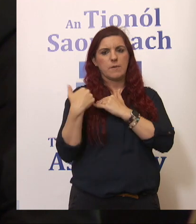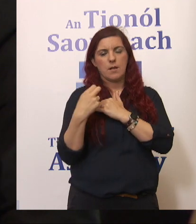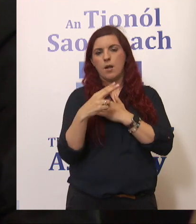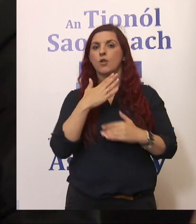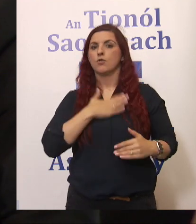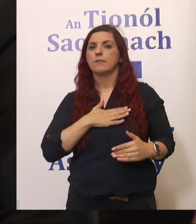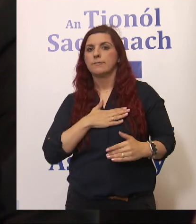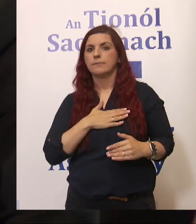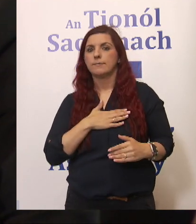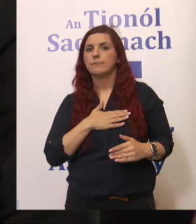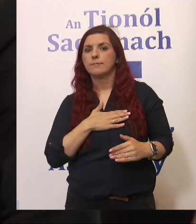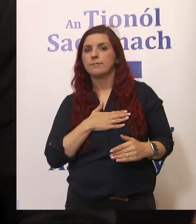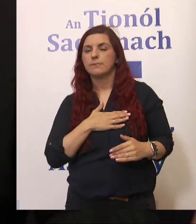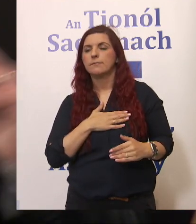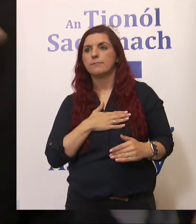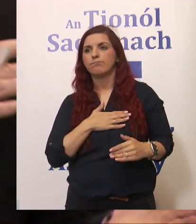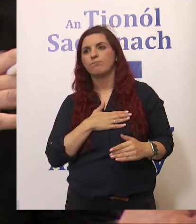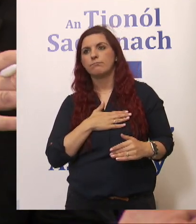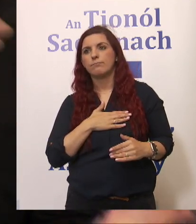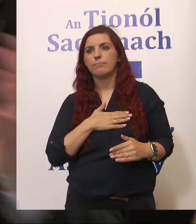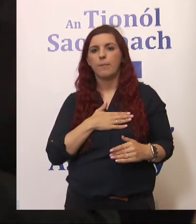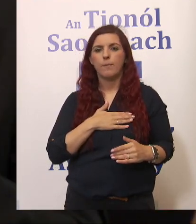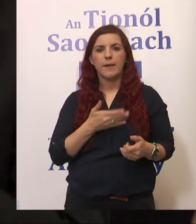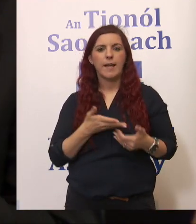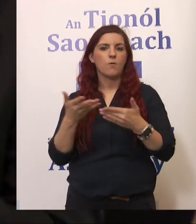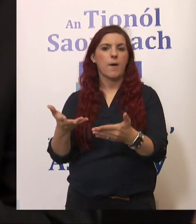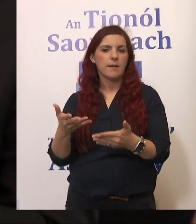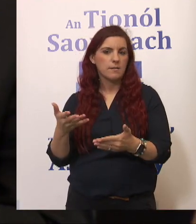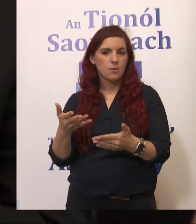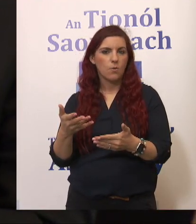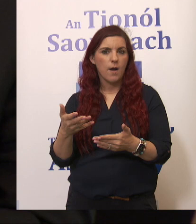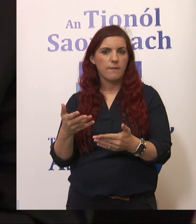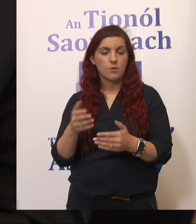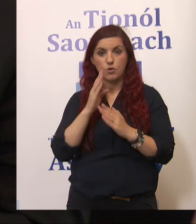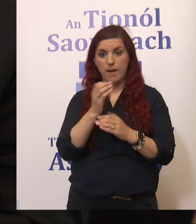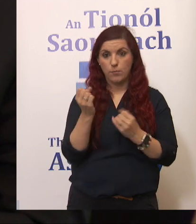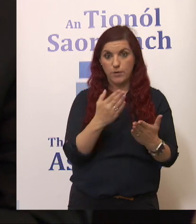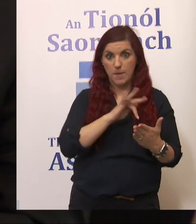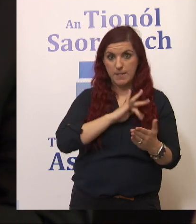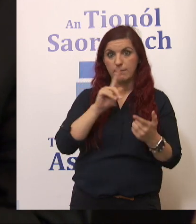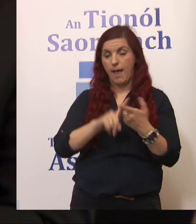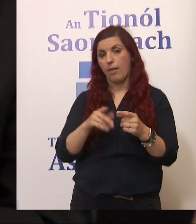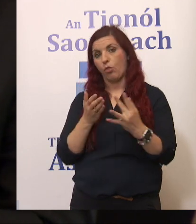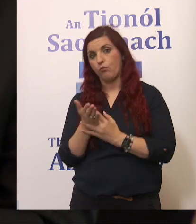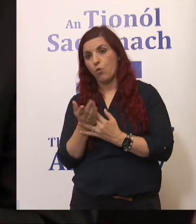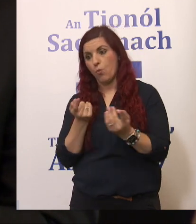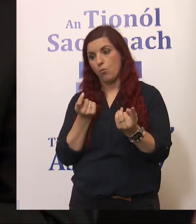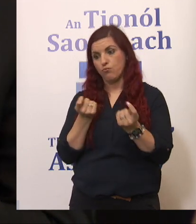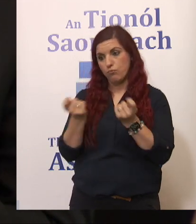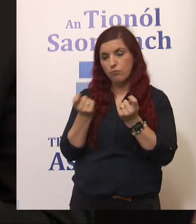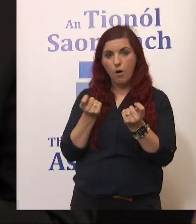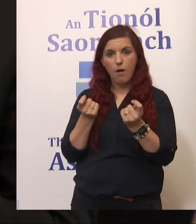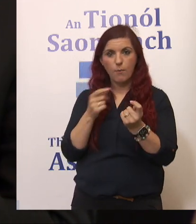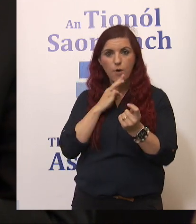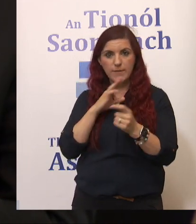also the wider public transport system, either through direct provision but also through its regulatory powers in terms of licensing and things like that.